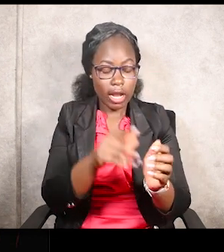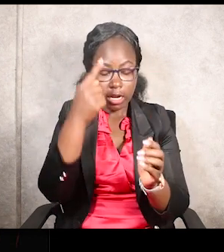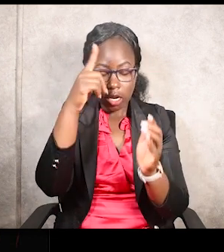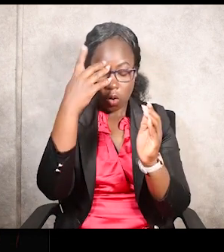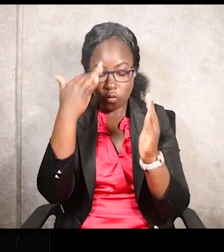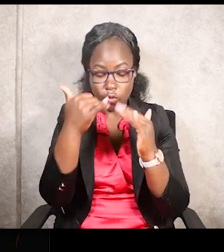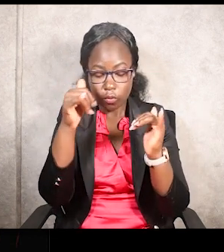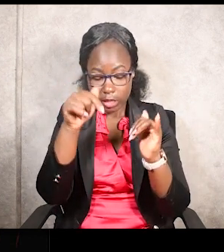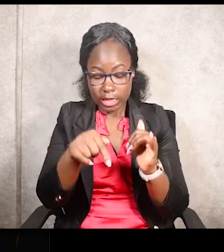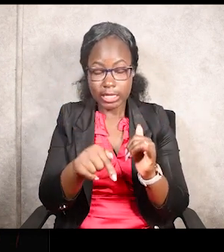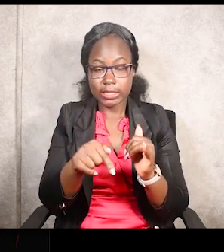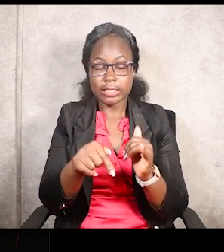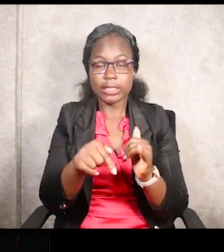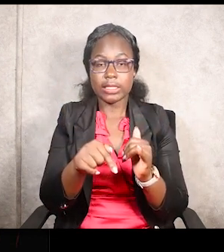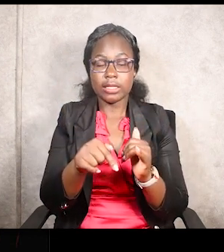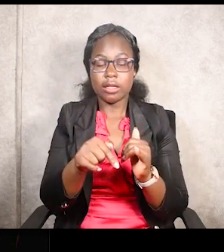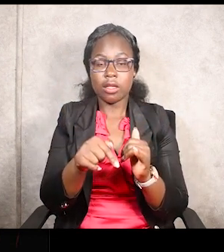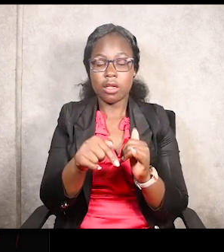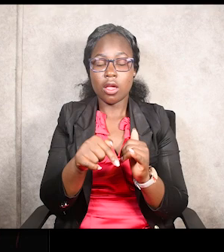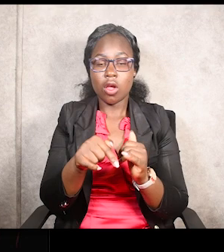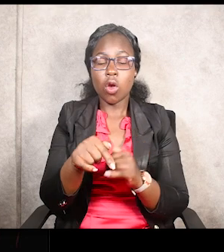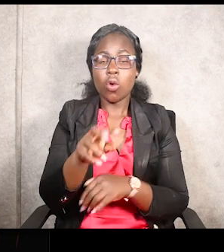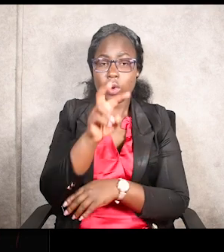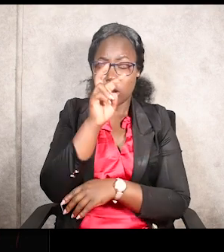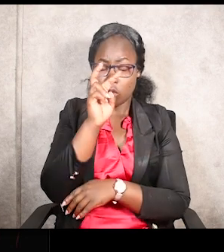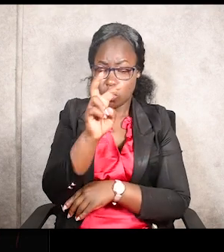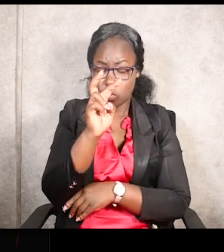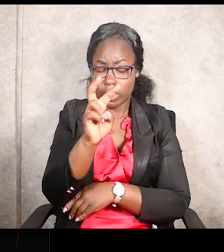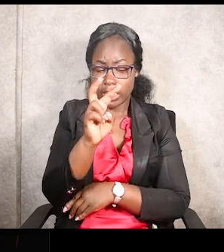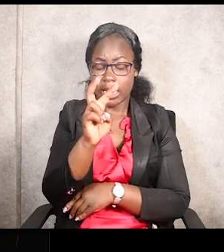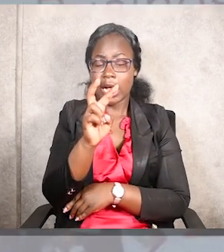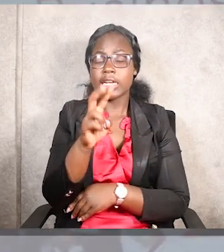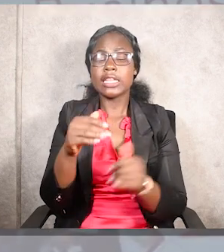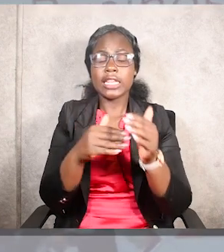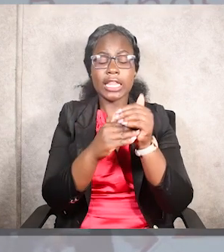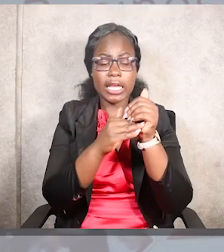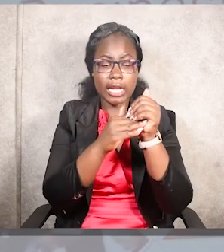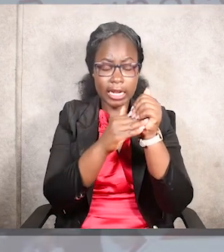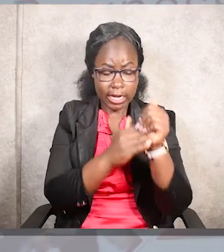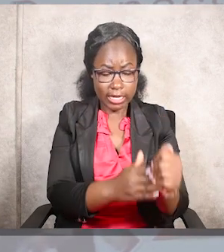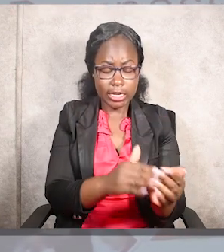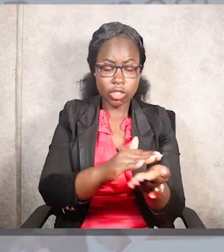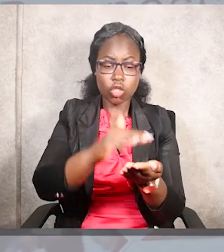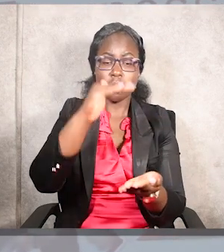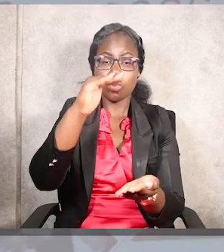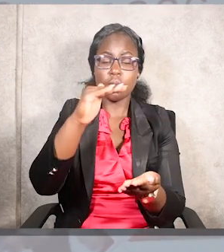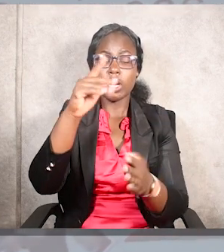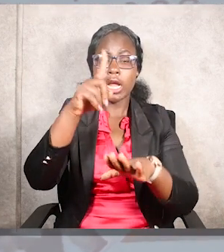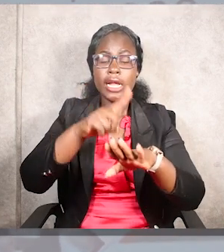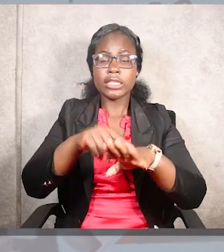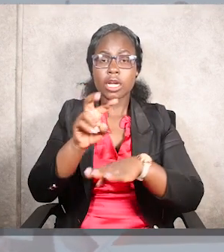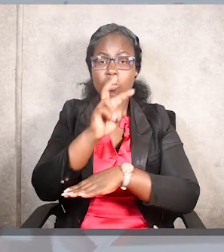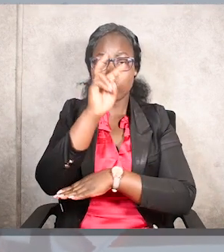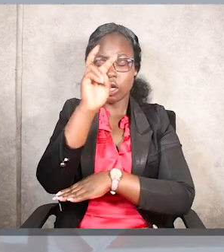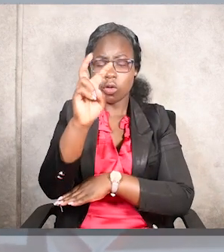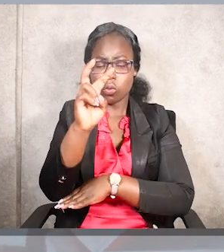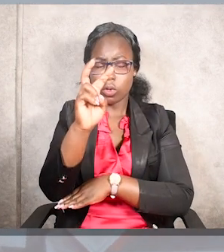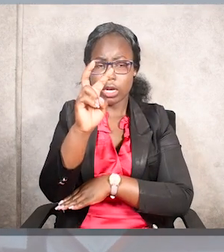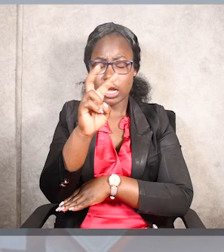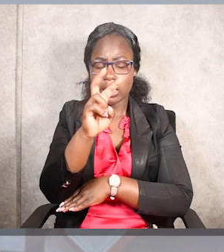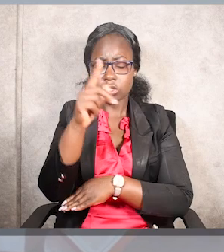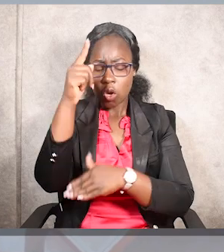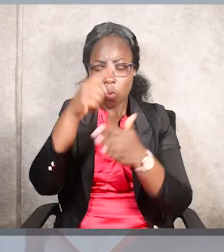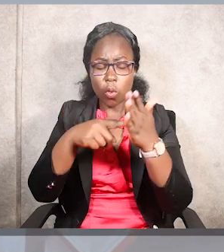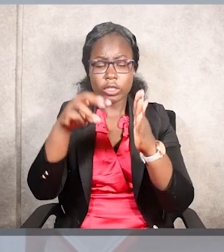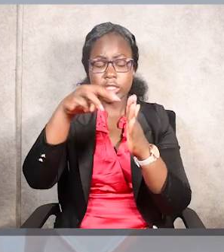particular segment, we will just be looking at leadership broadly as we look at the essence of